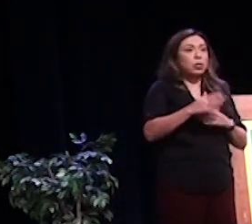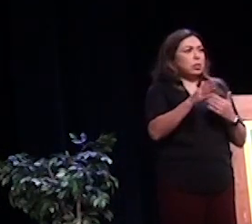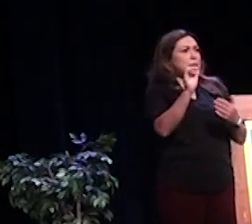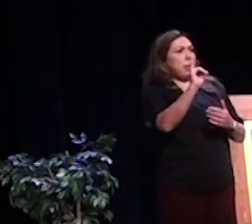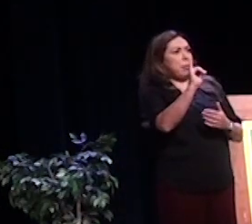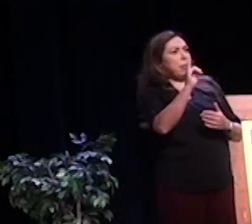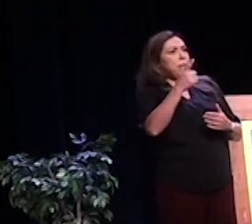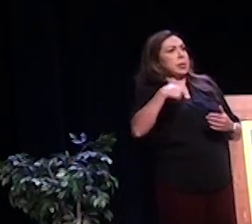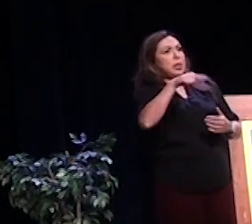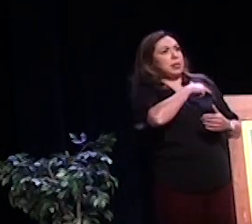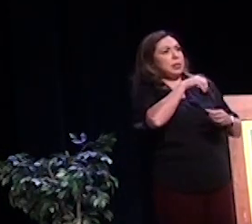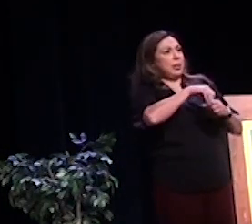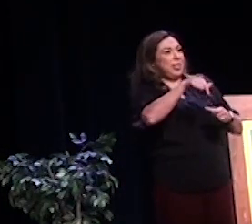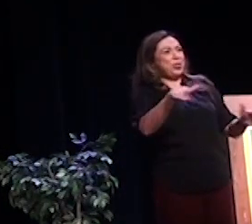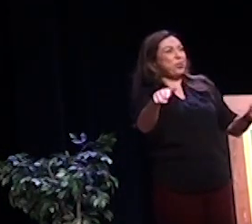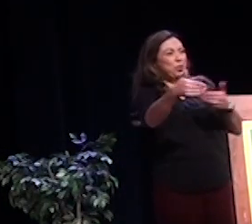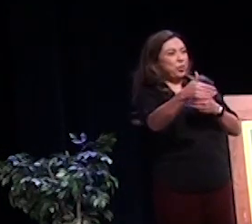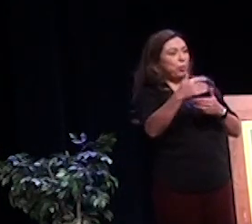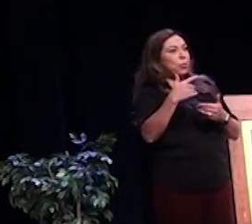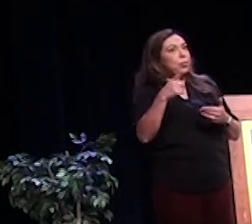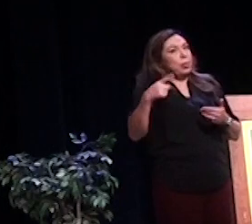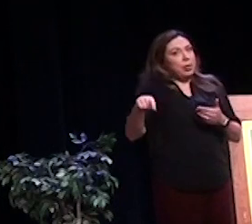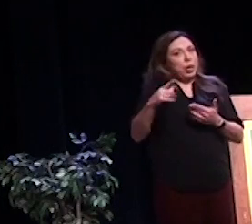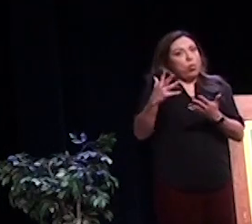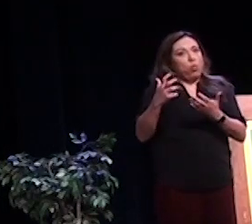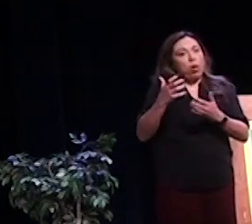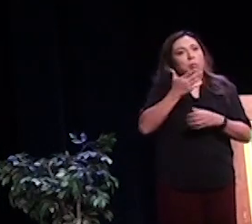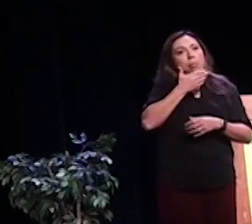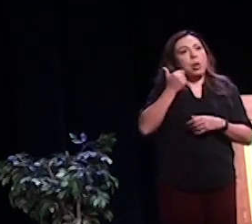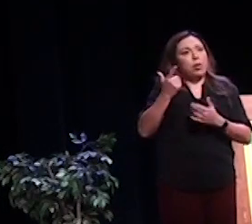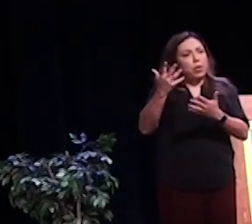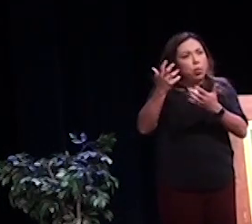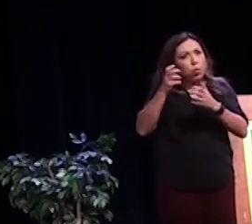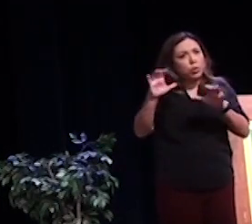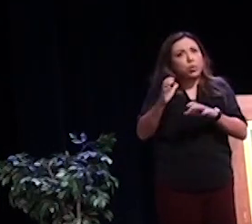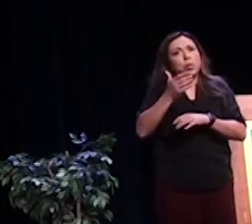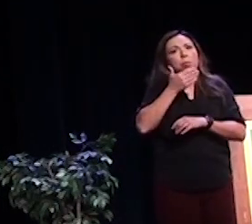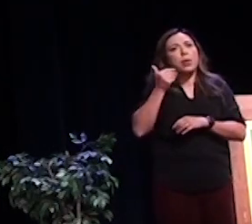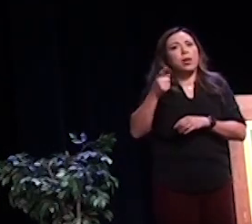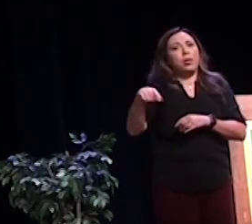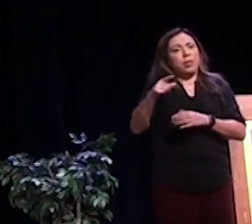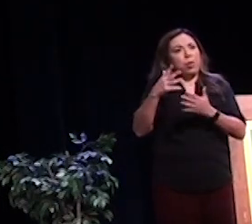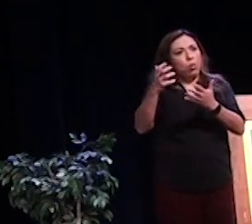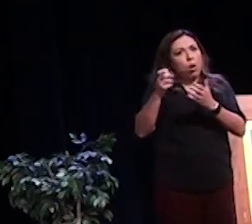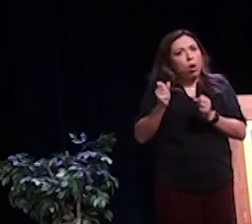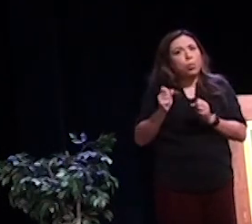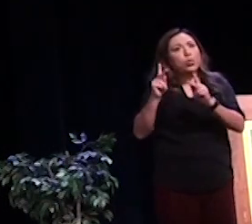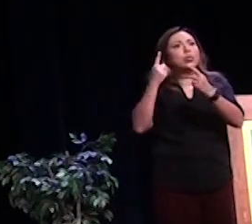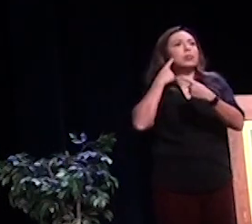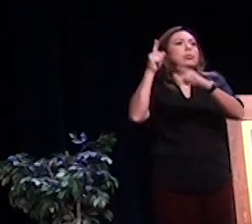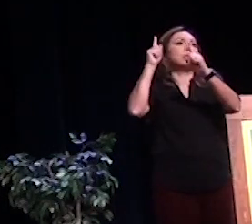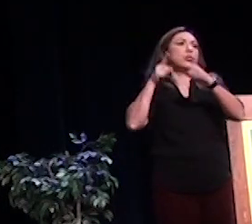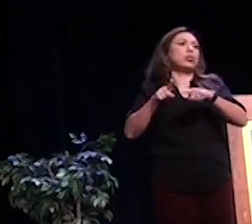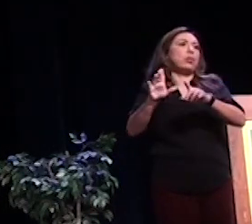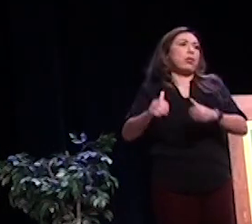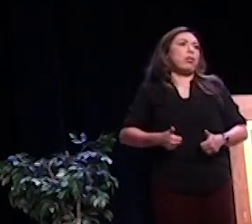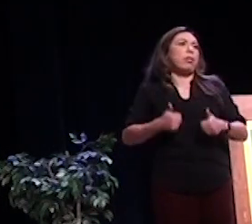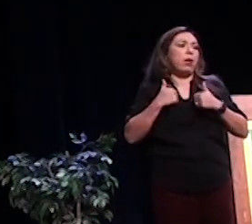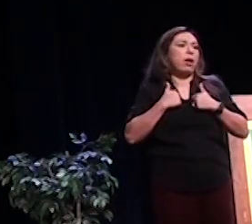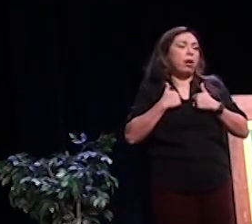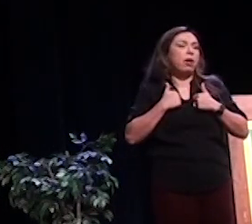in turn. They want better, they want to do better, they want the opportunity to succeed in life. And I